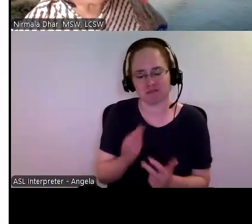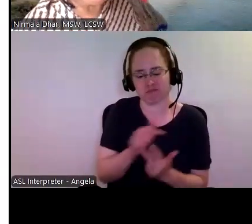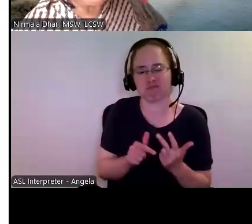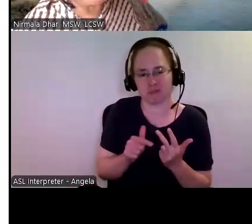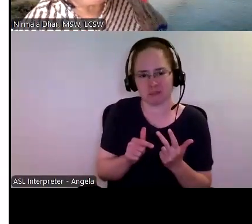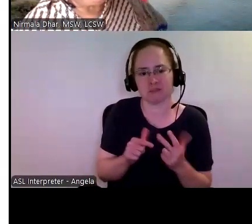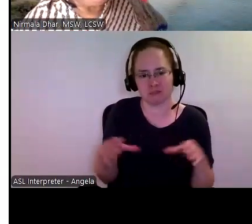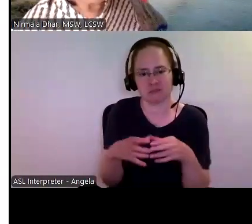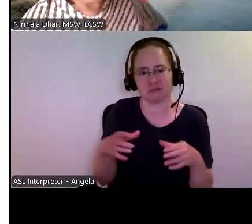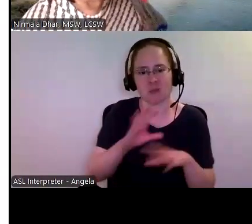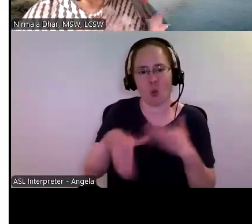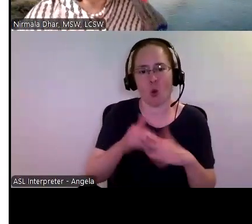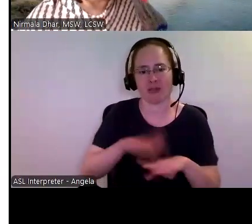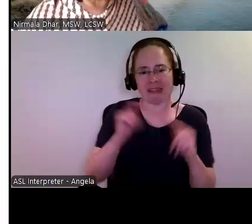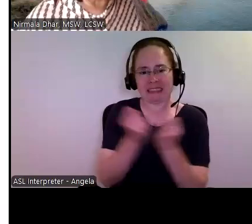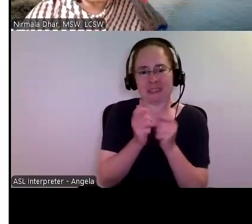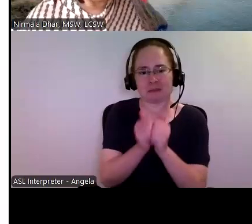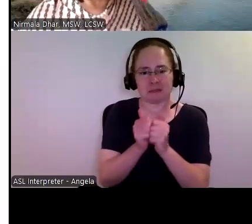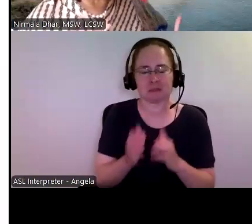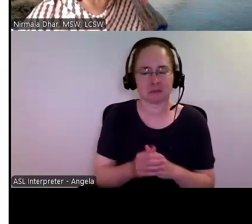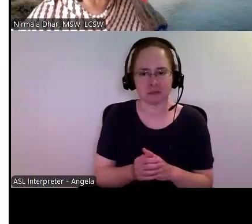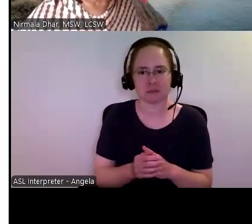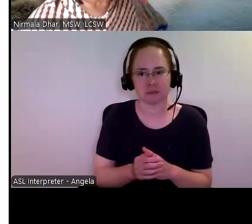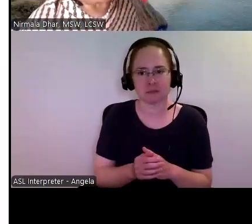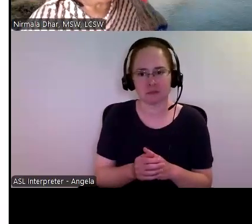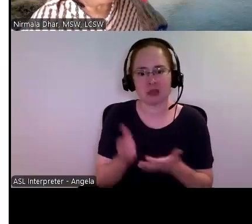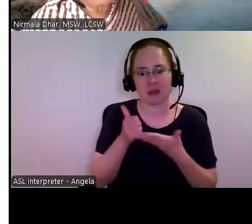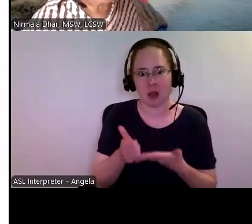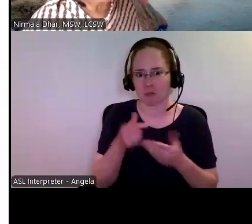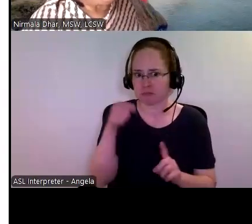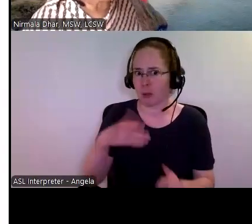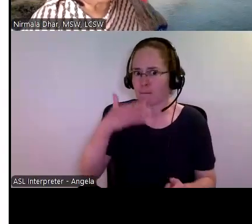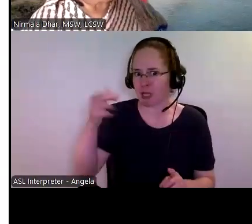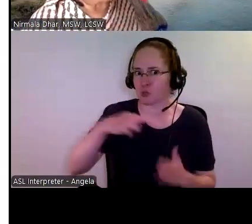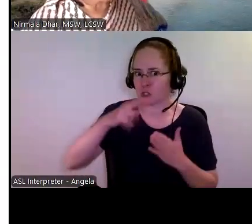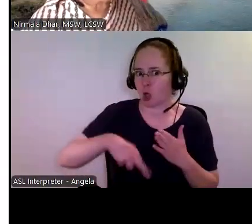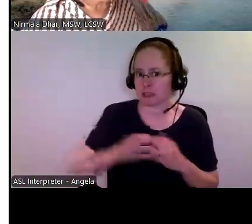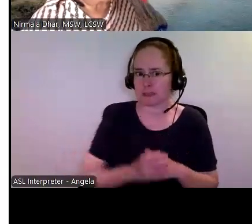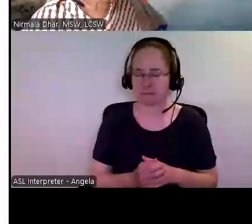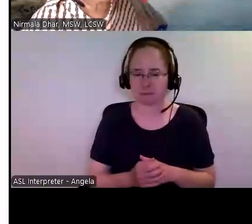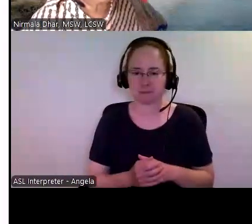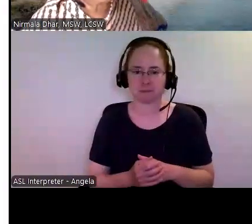primary care team to get the best results. Next slide.